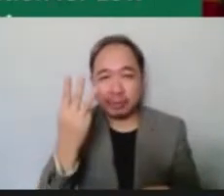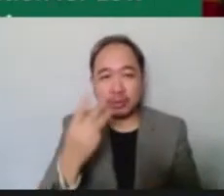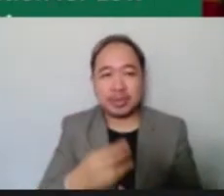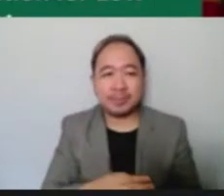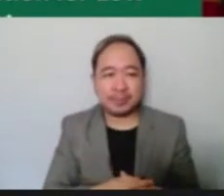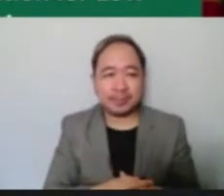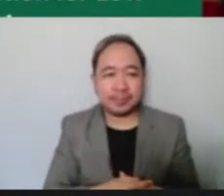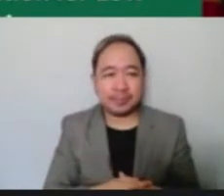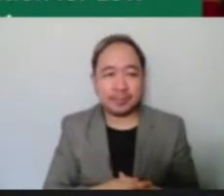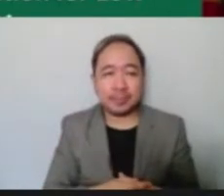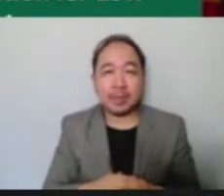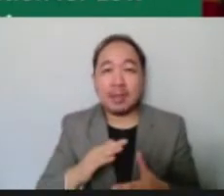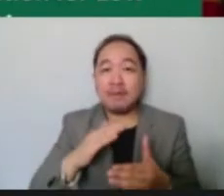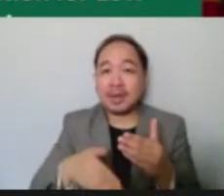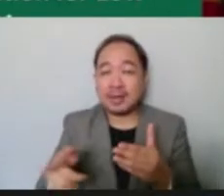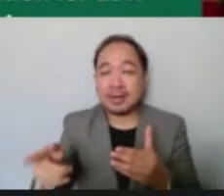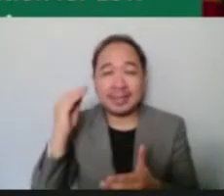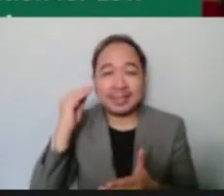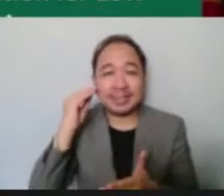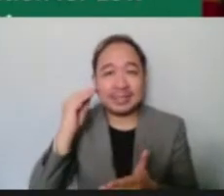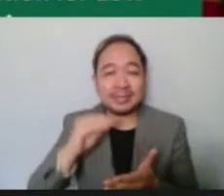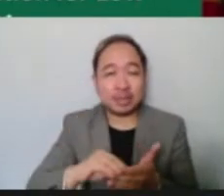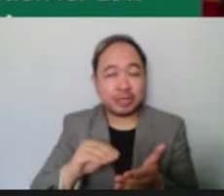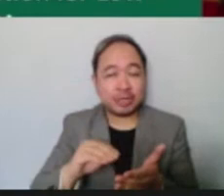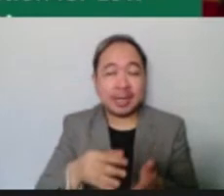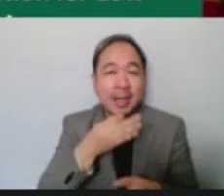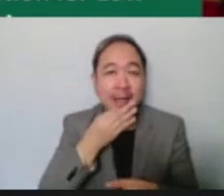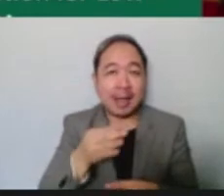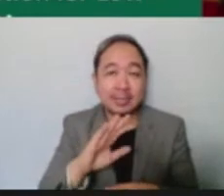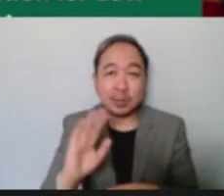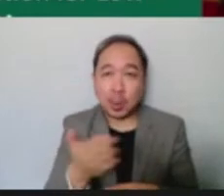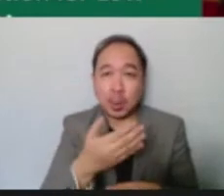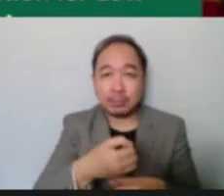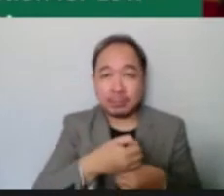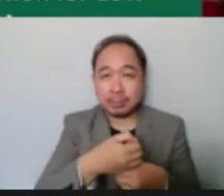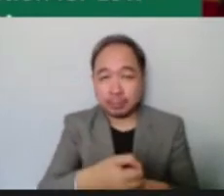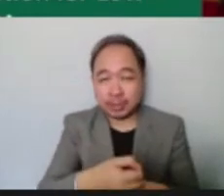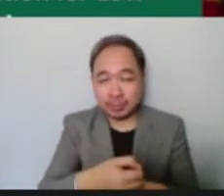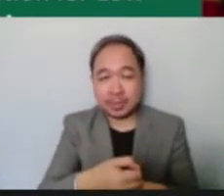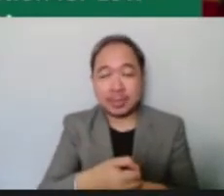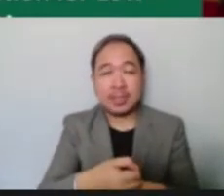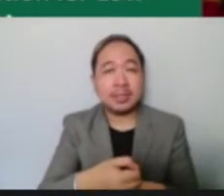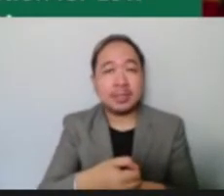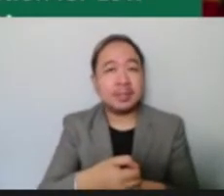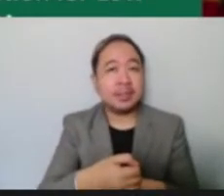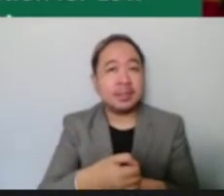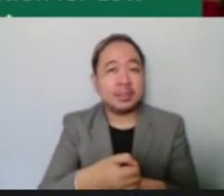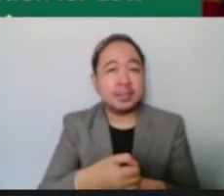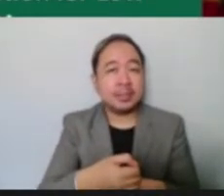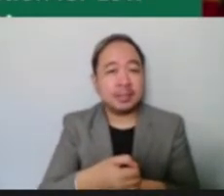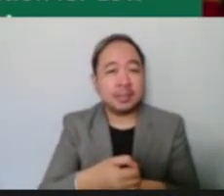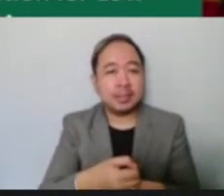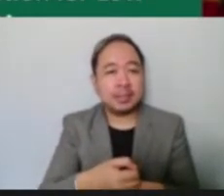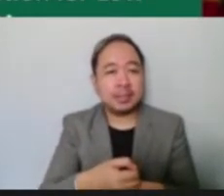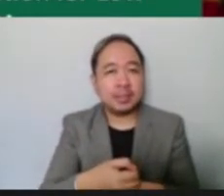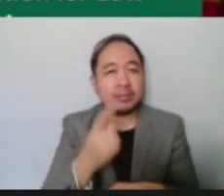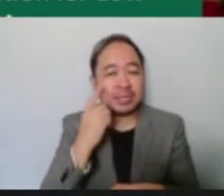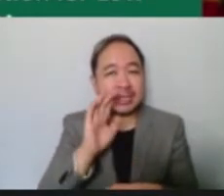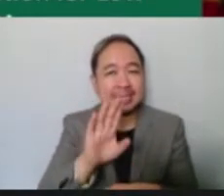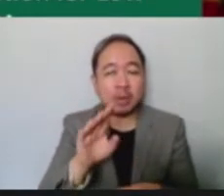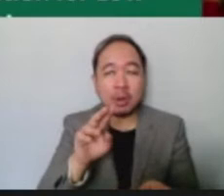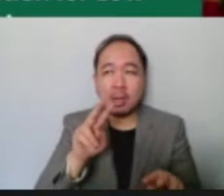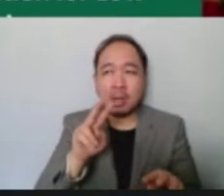finally the Secretariat would like to request or delegate and participants to participating on evaluation